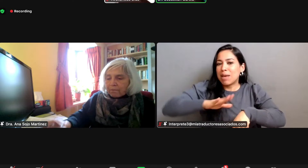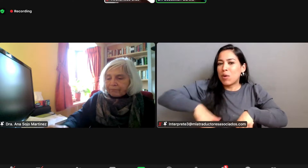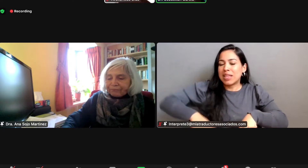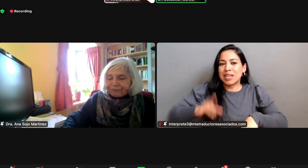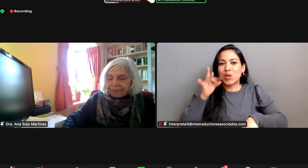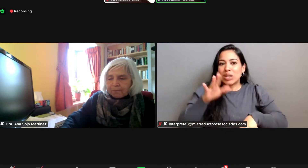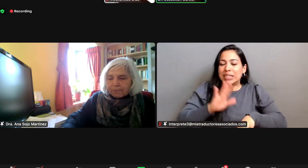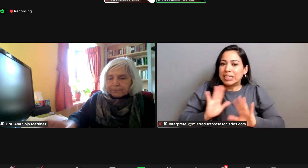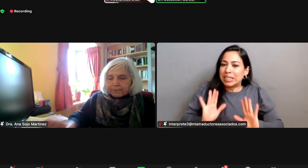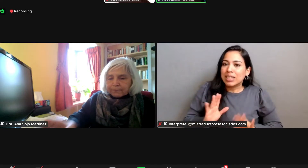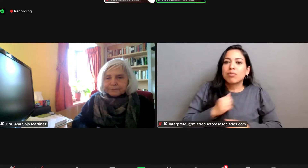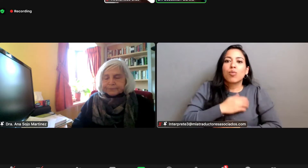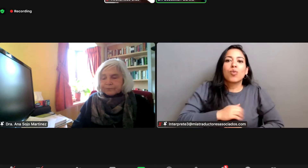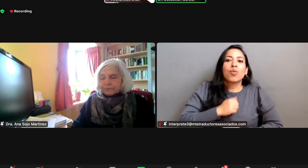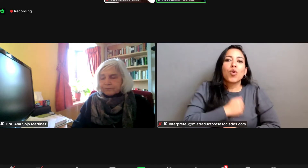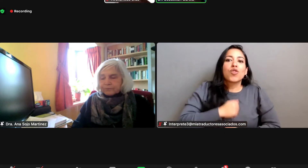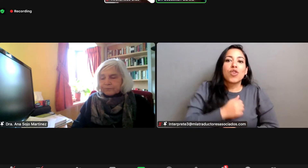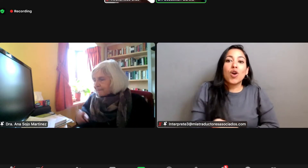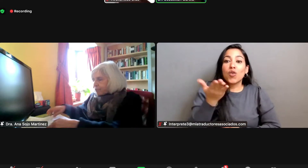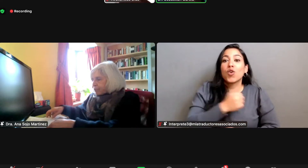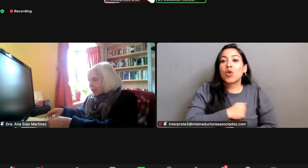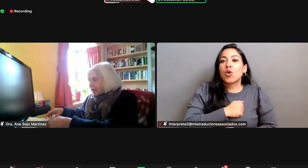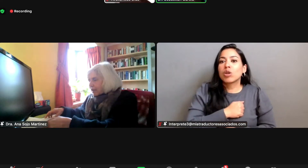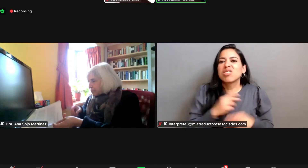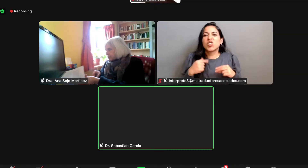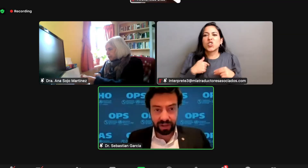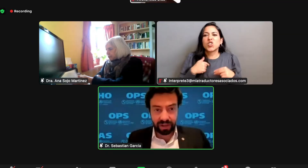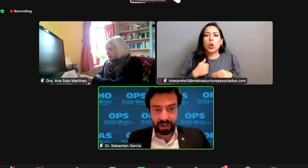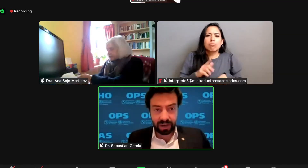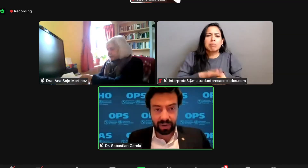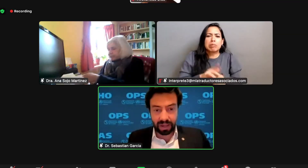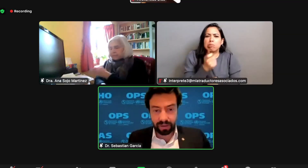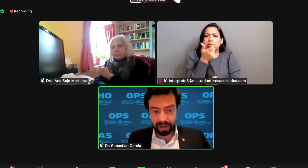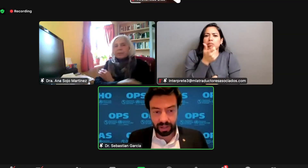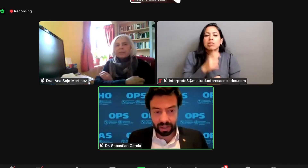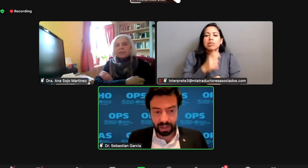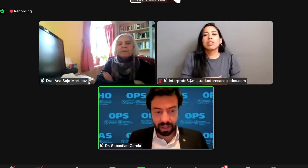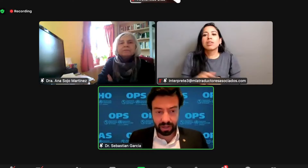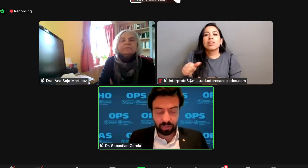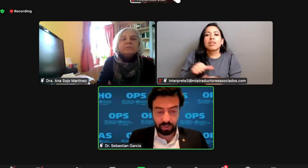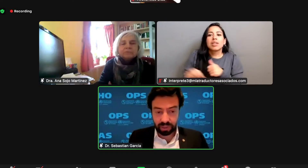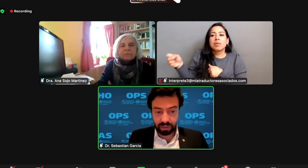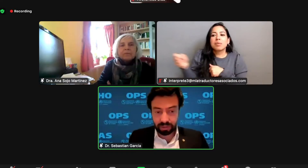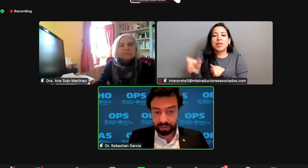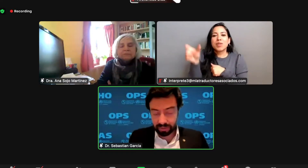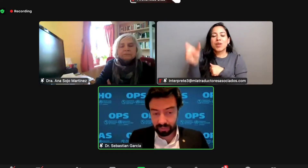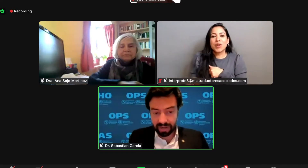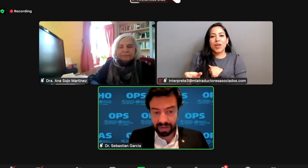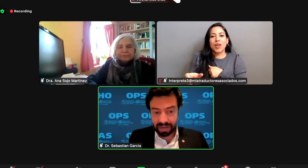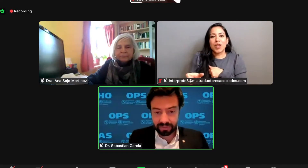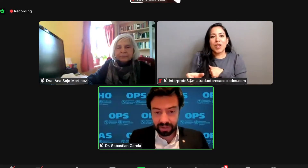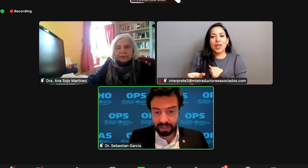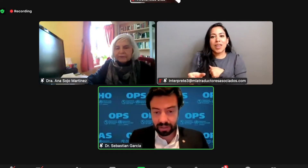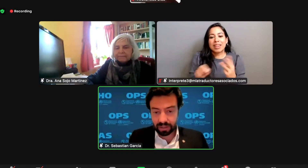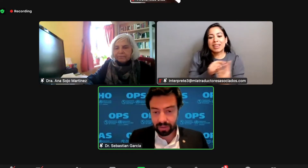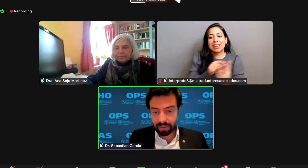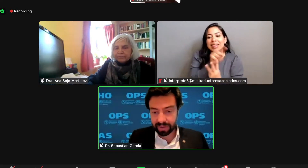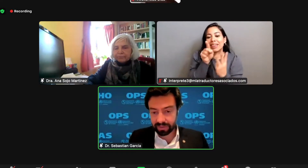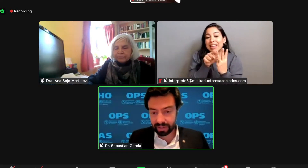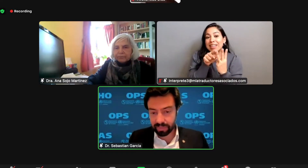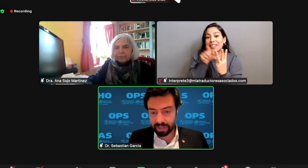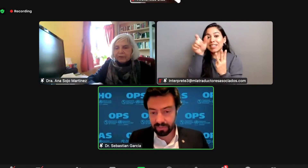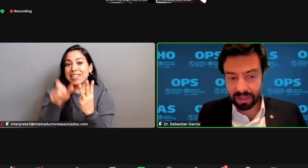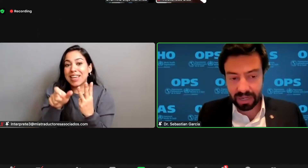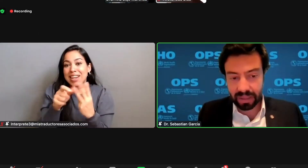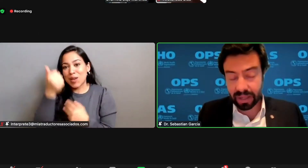in time, so without further ado, I will allow to yield the floor to our third panelist,